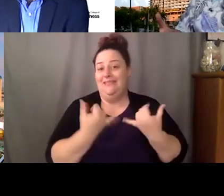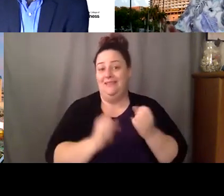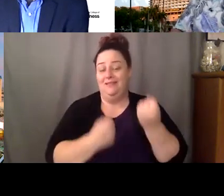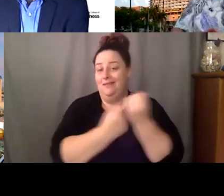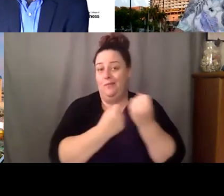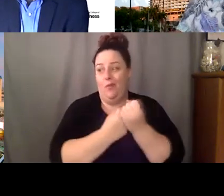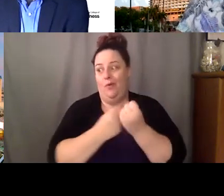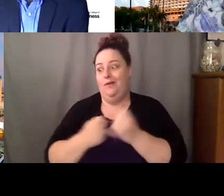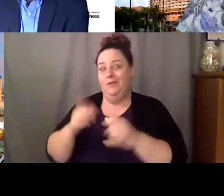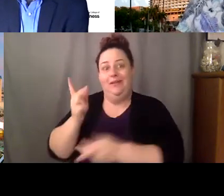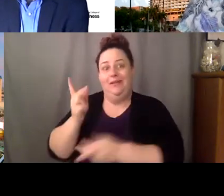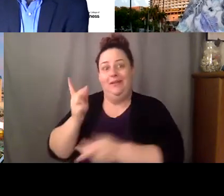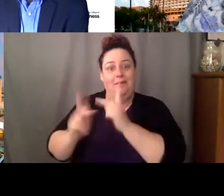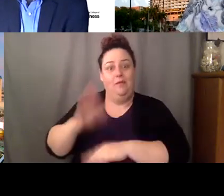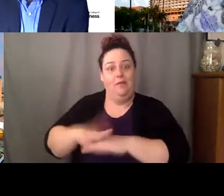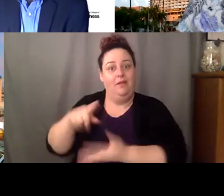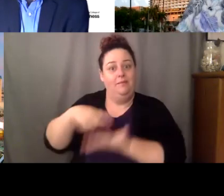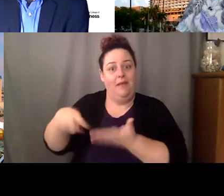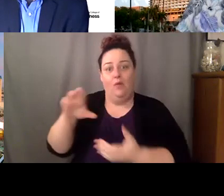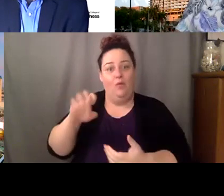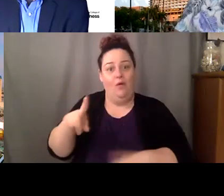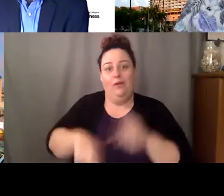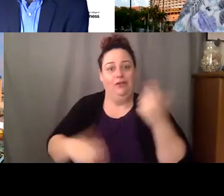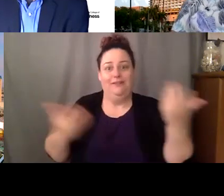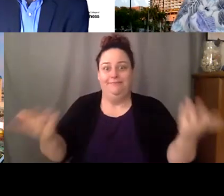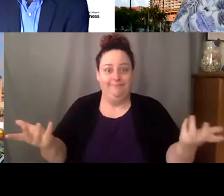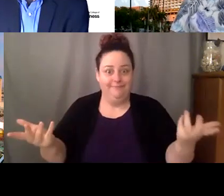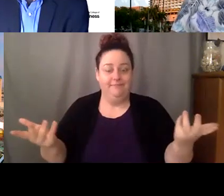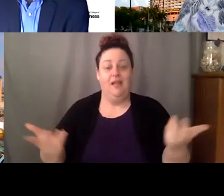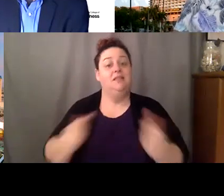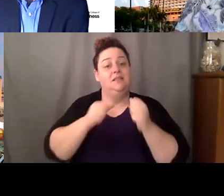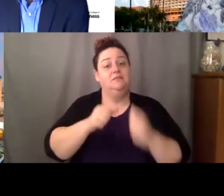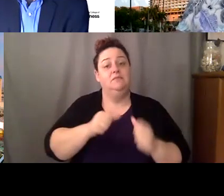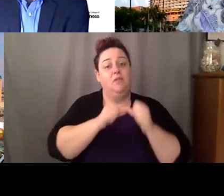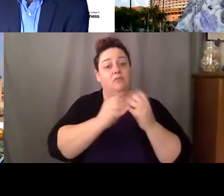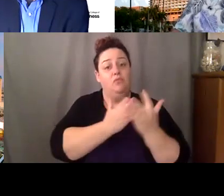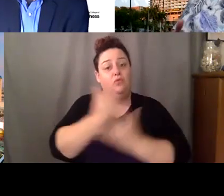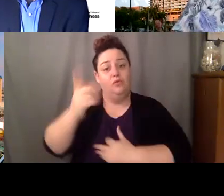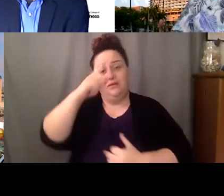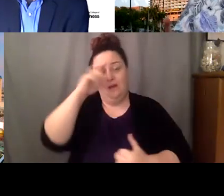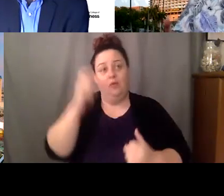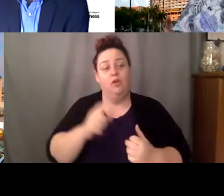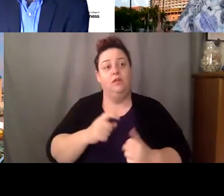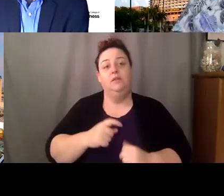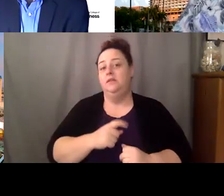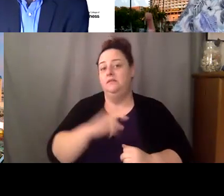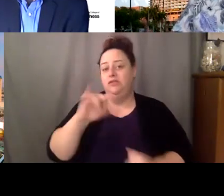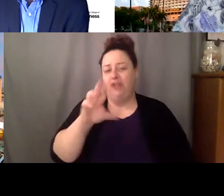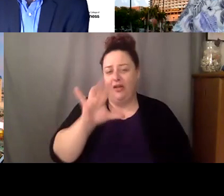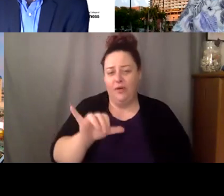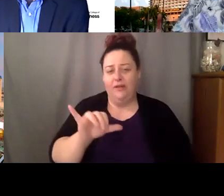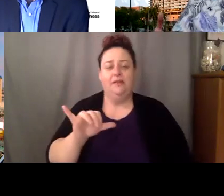keeping so many people on the payroll. And as the summer progressed, as similar to many